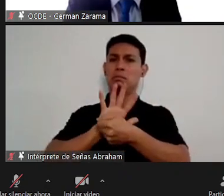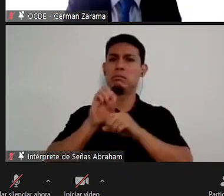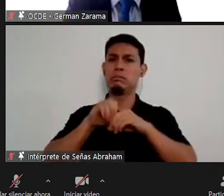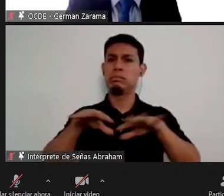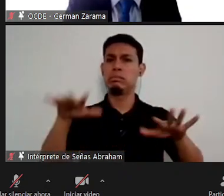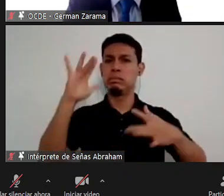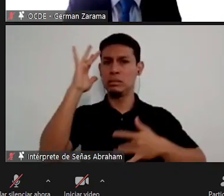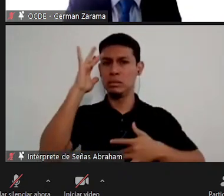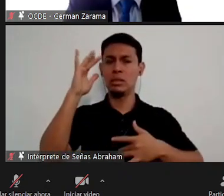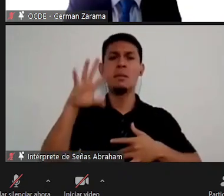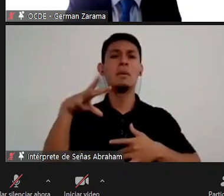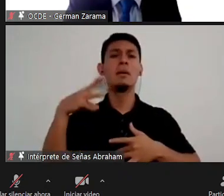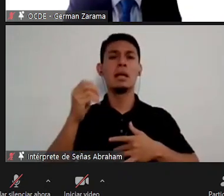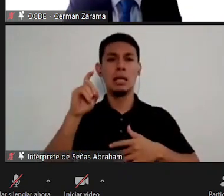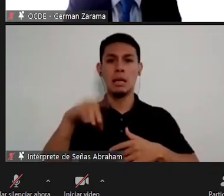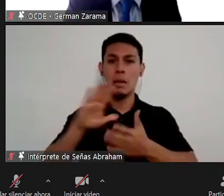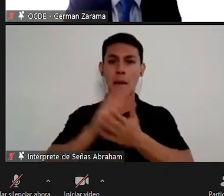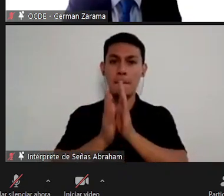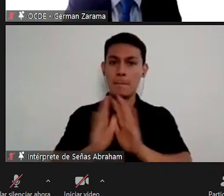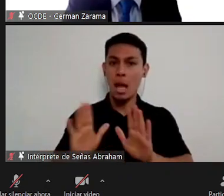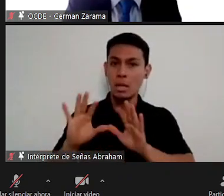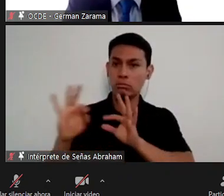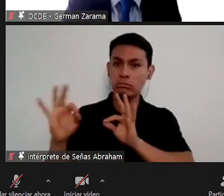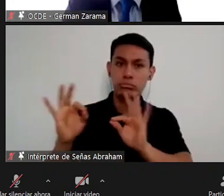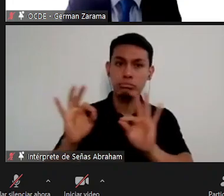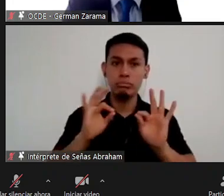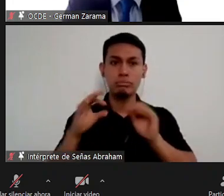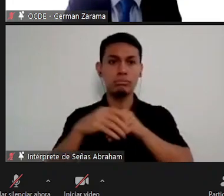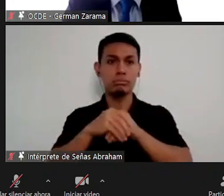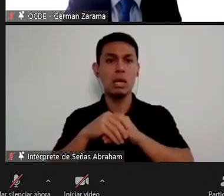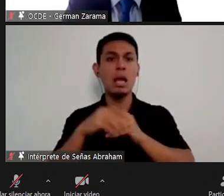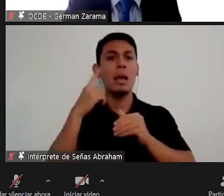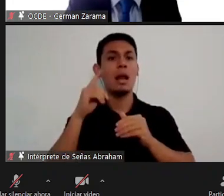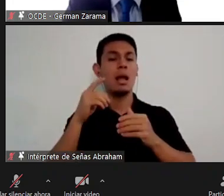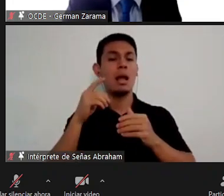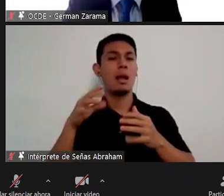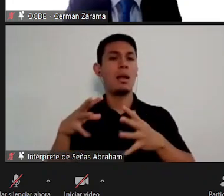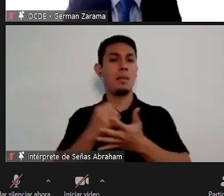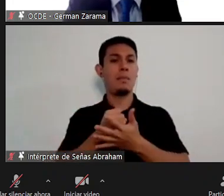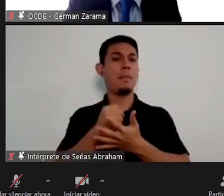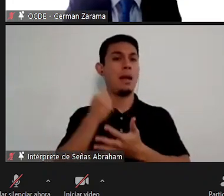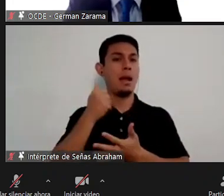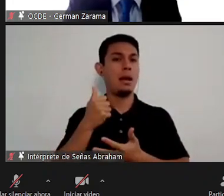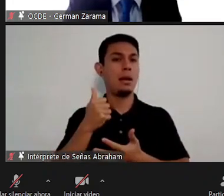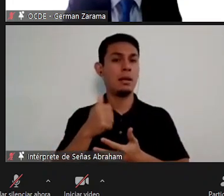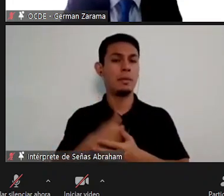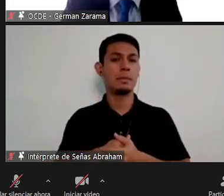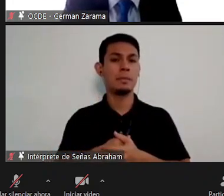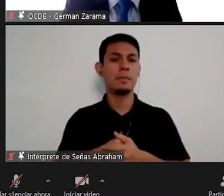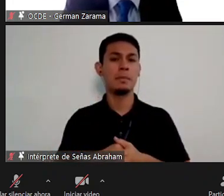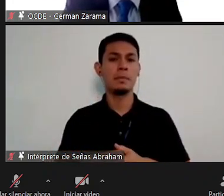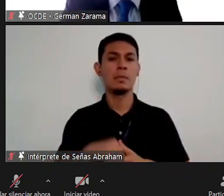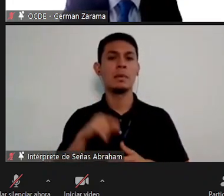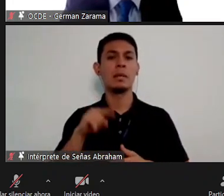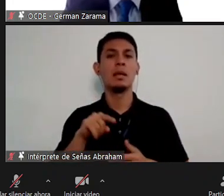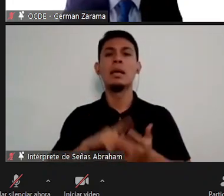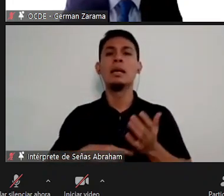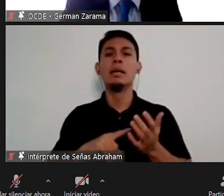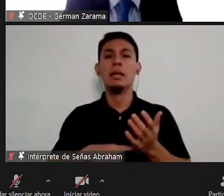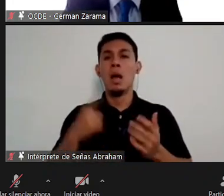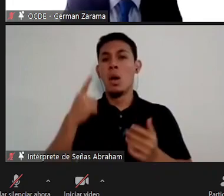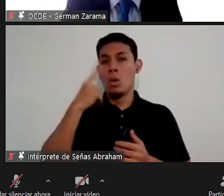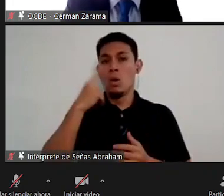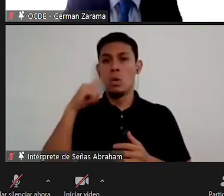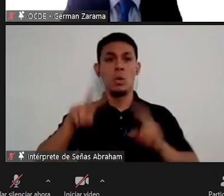of pandemic because they contribute to lay the foundation to have a better recovery in order to understand that the role that these